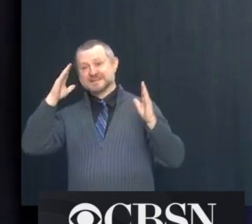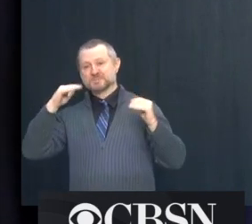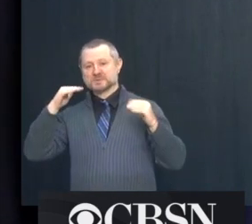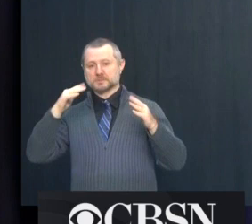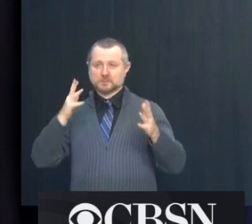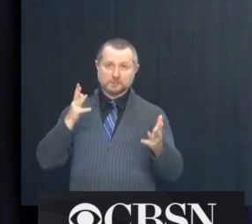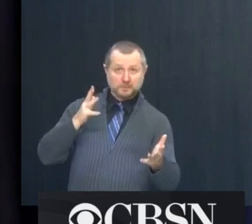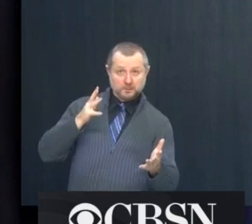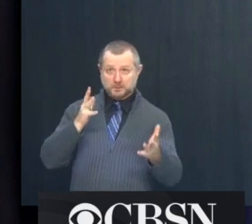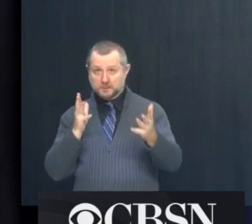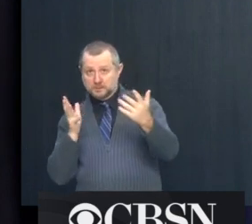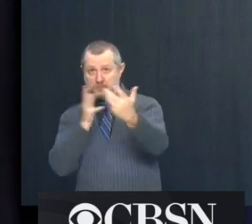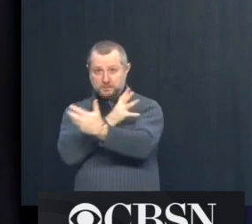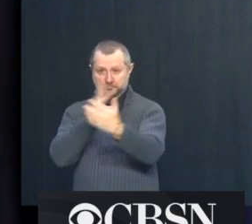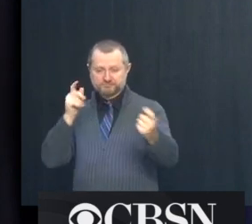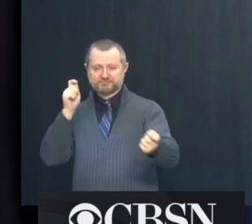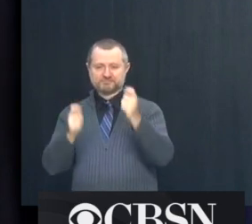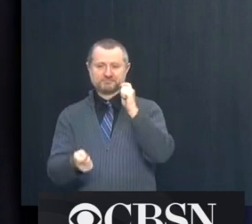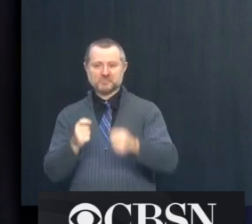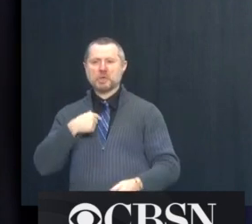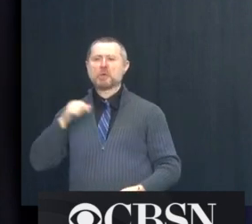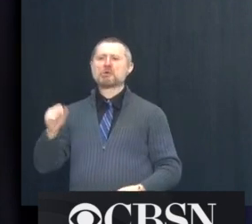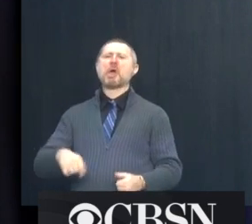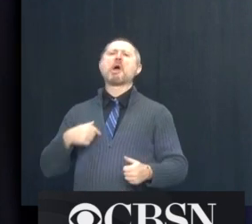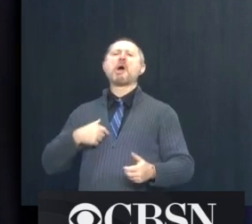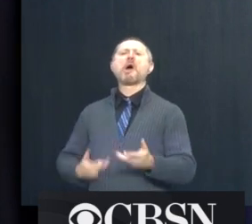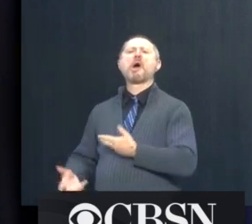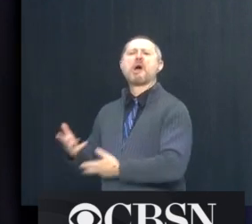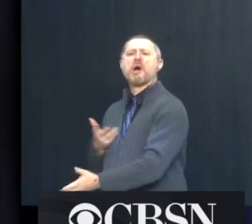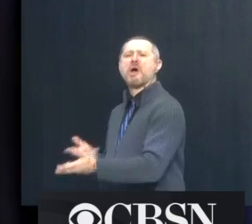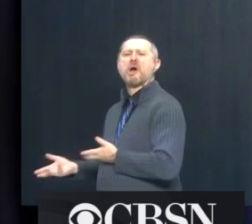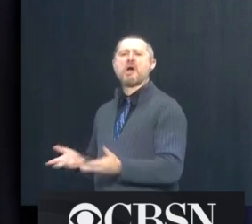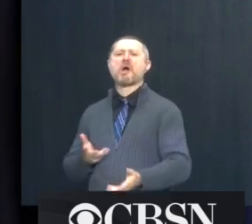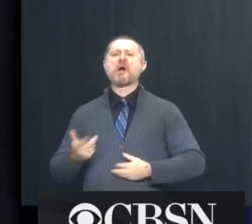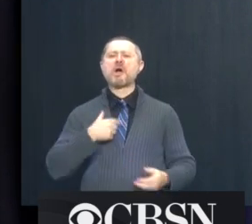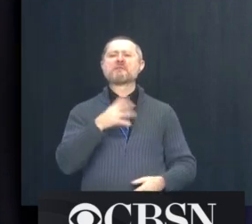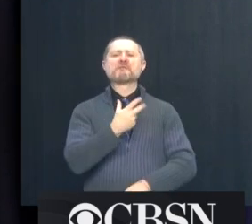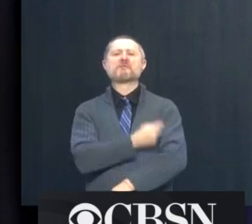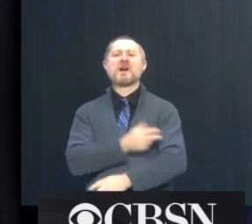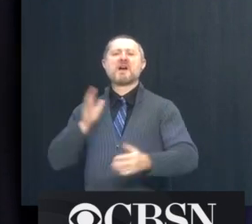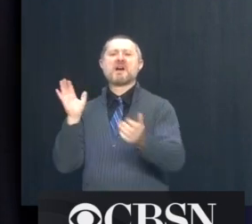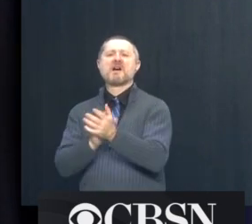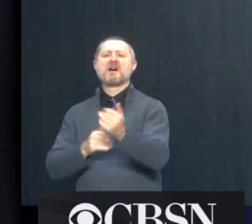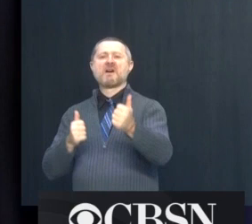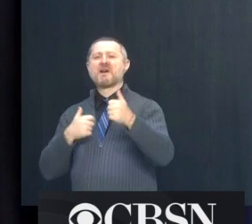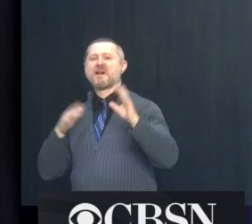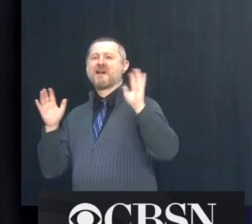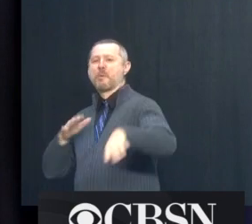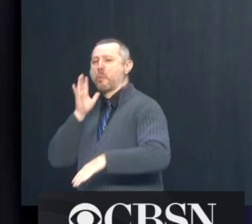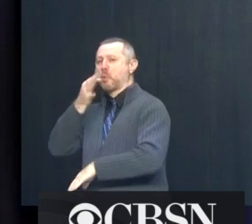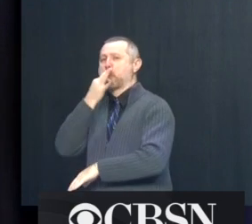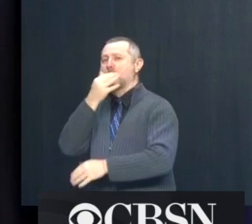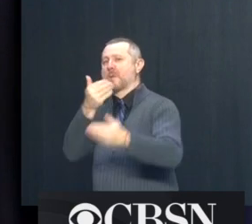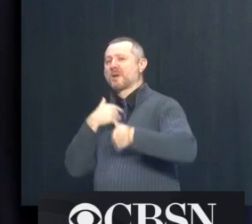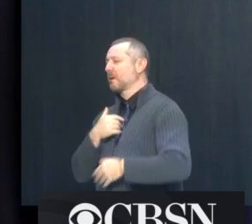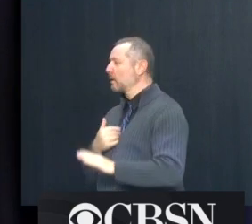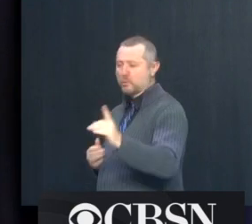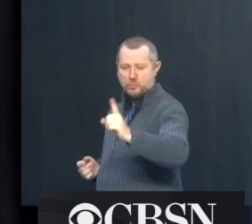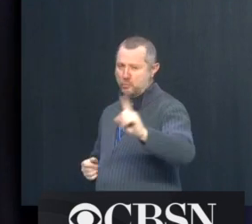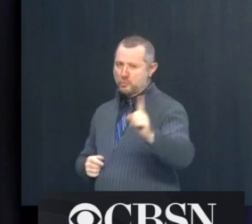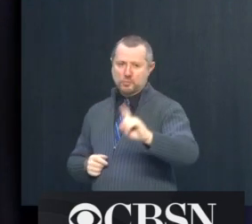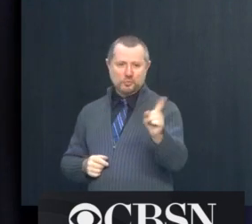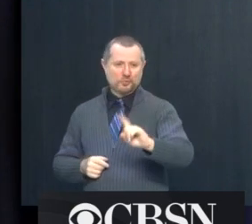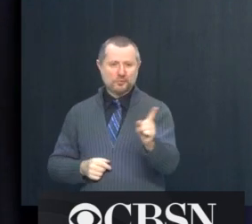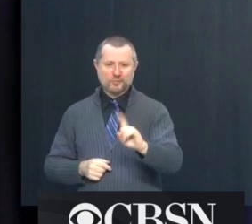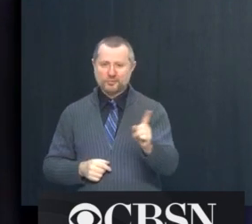thinking, I can be irresponsible now because next week I'm going to take a vaccine and everything's going to be fine. It's not going to be next week. That